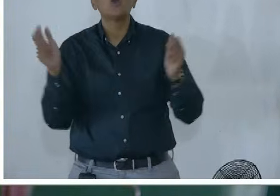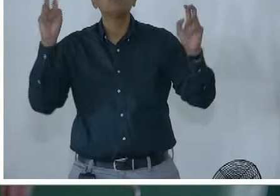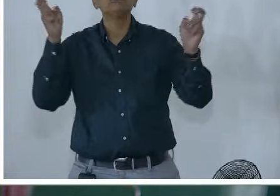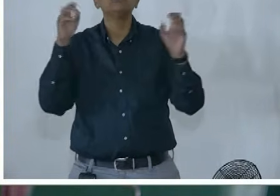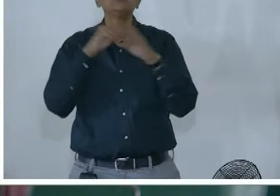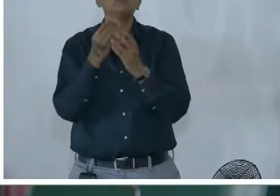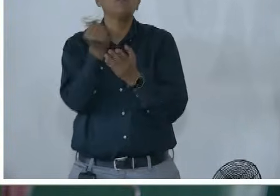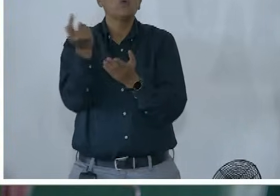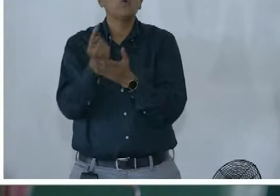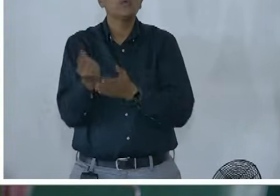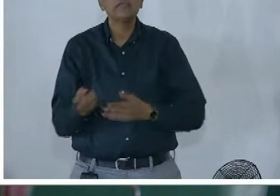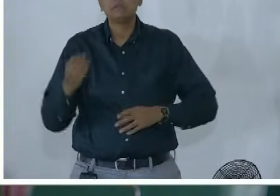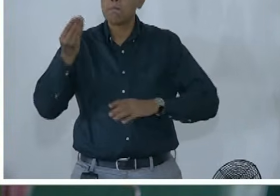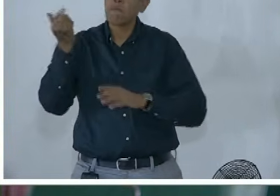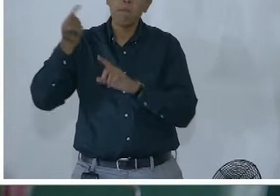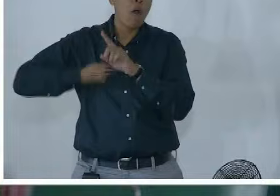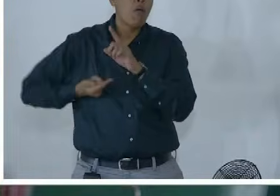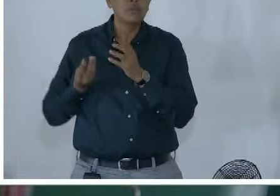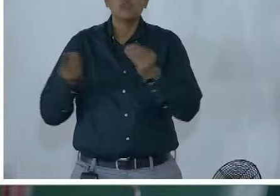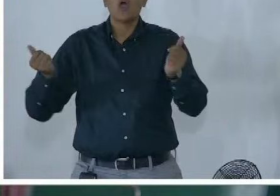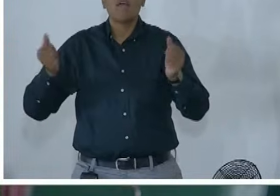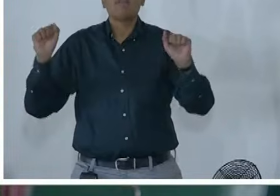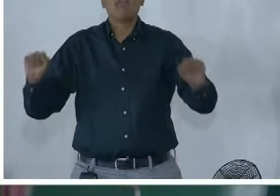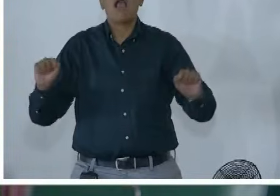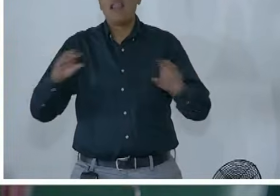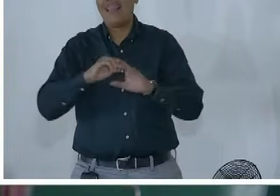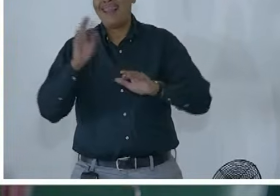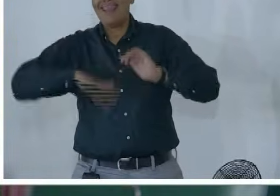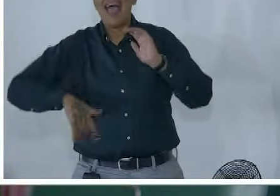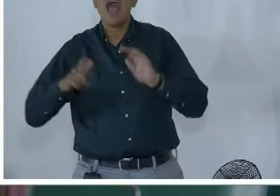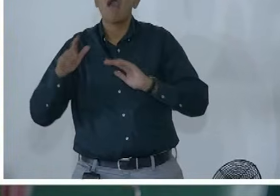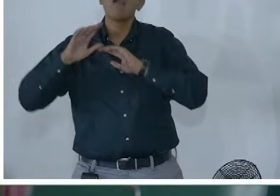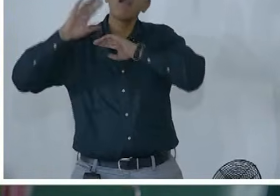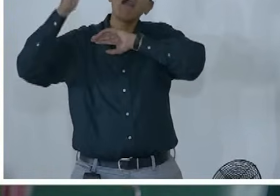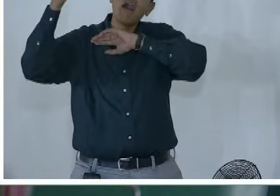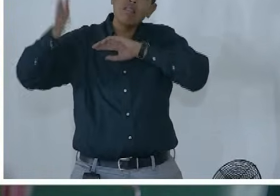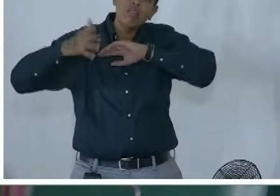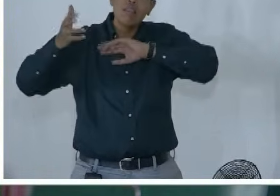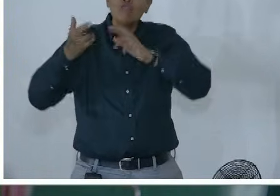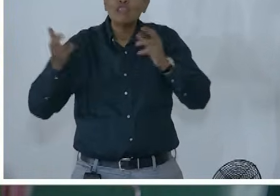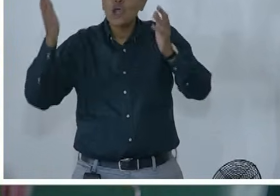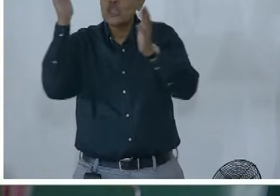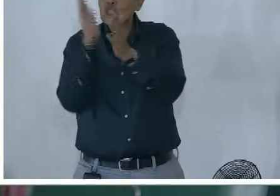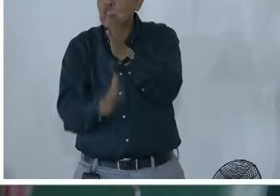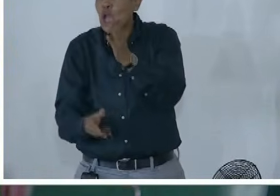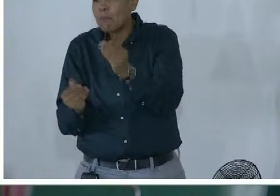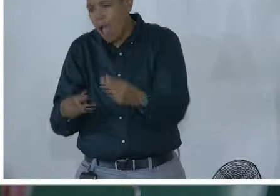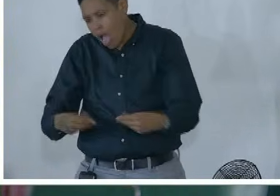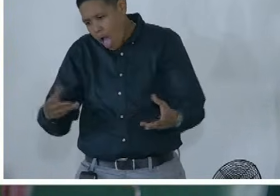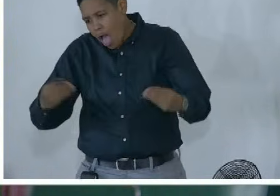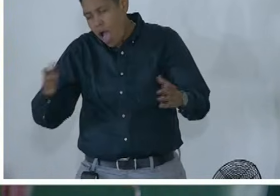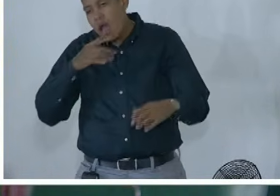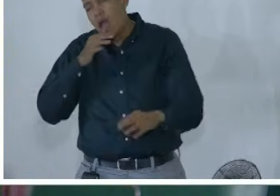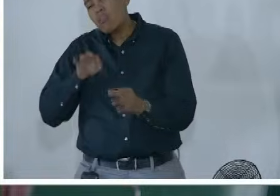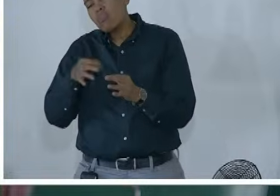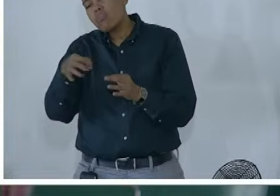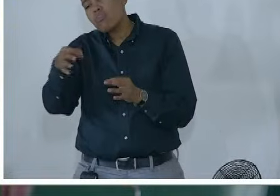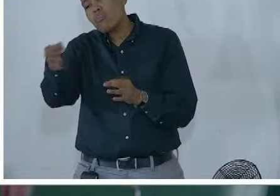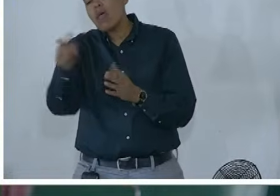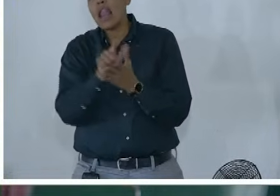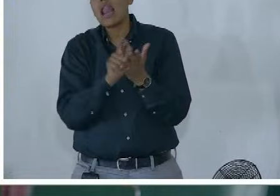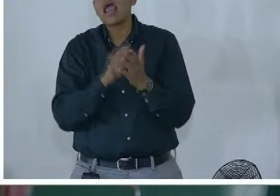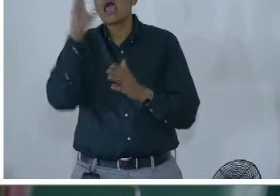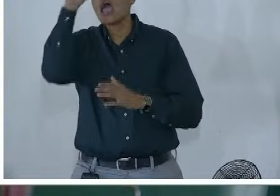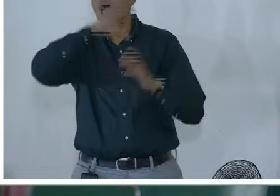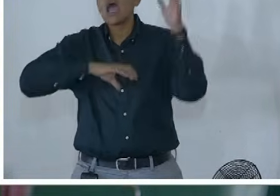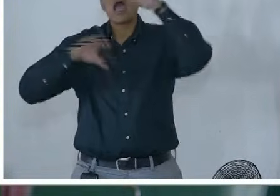in weeks and months. Instead of exhausting their resources on prolonged legal